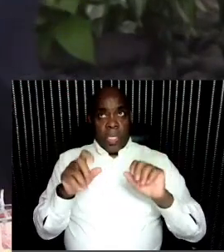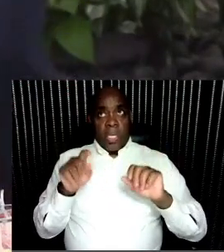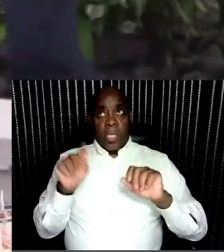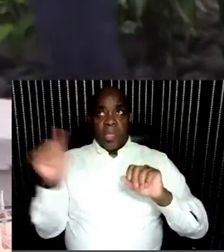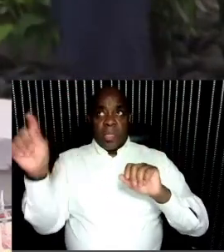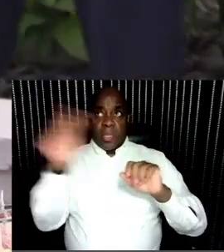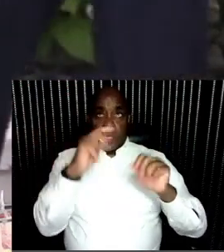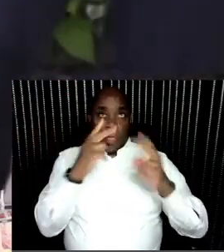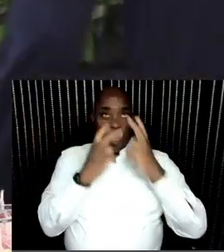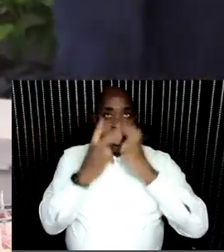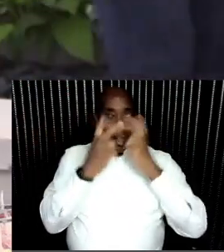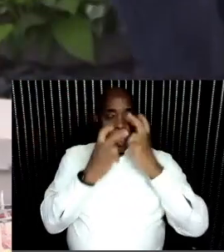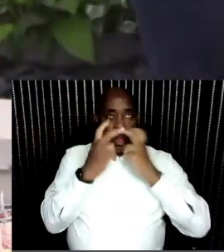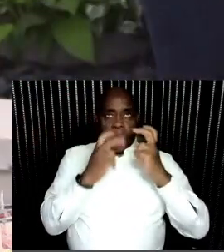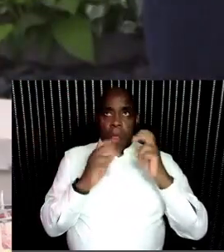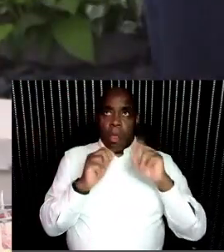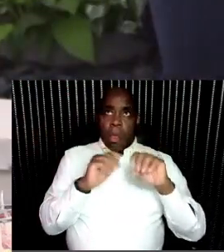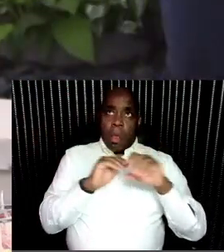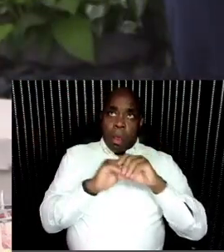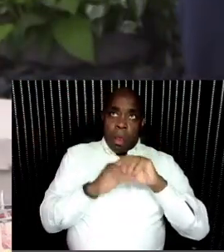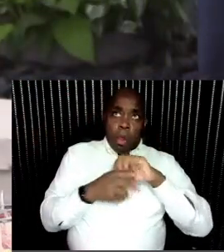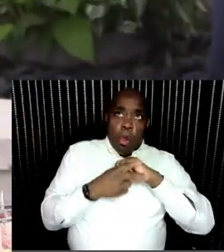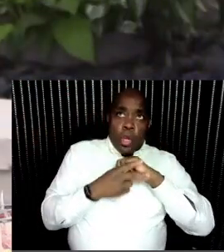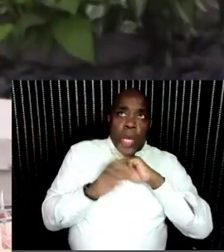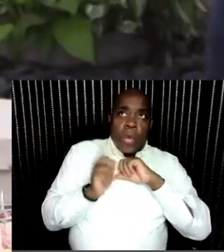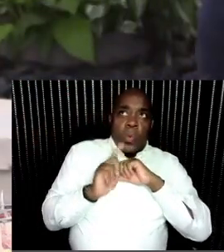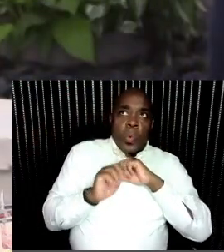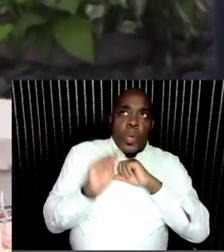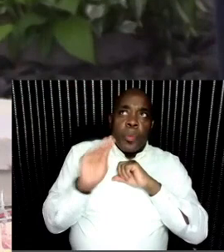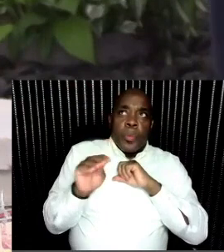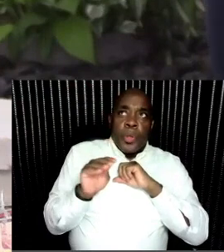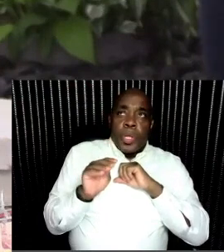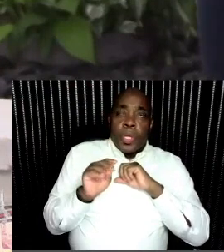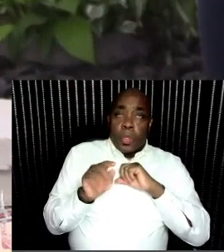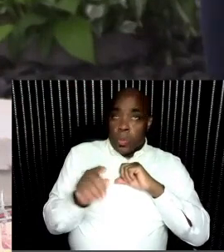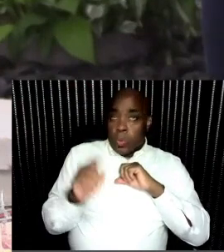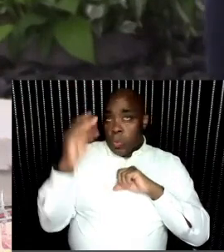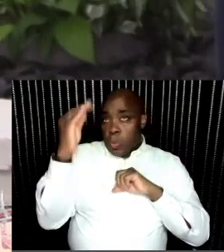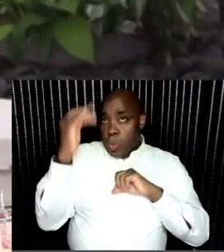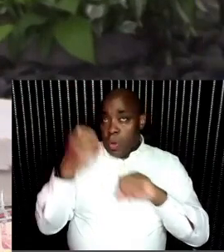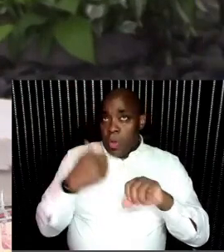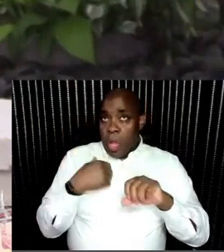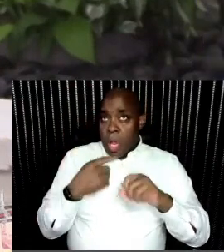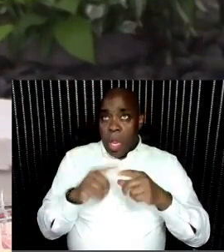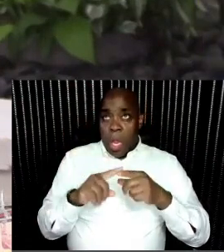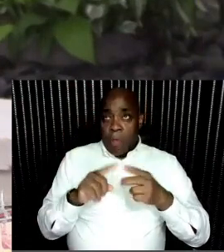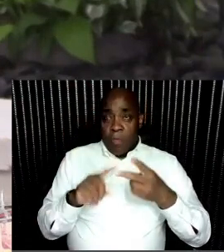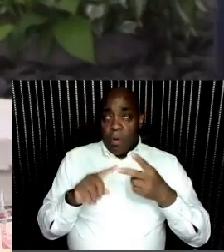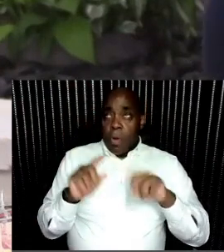where archives will go, and if you have thoughts on whether archives should go official